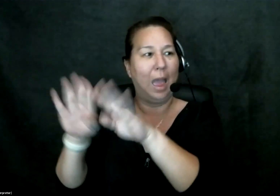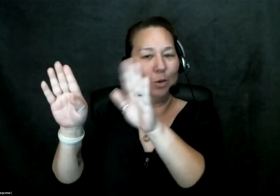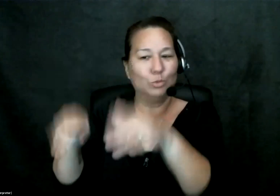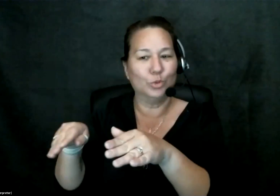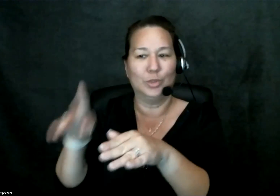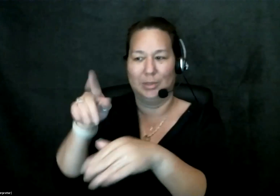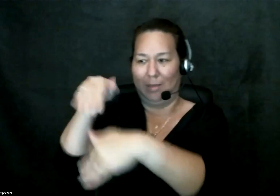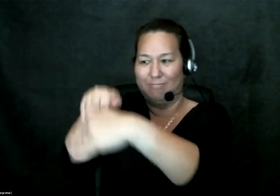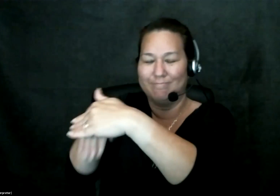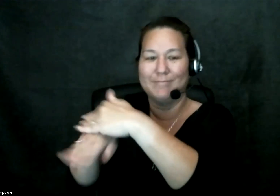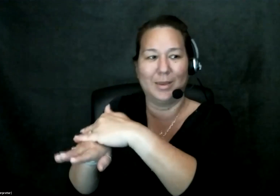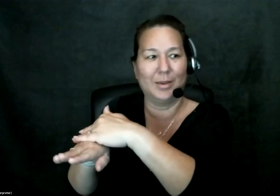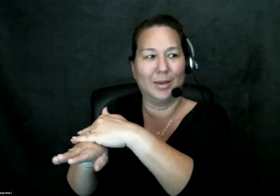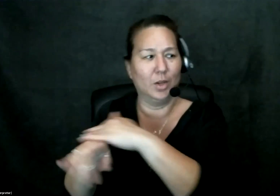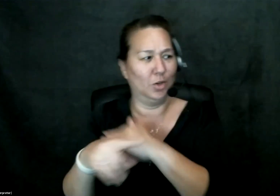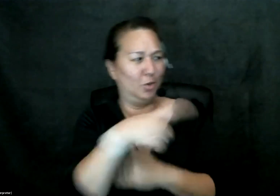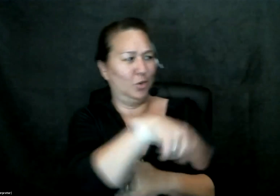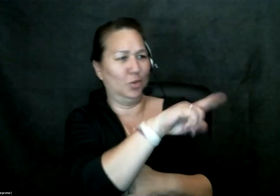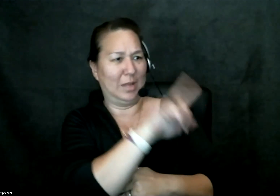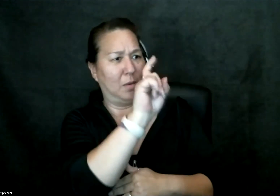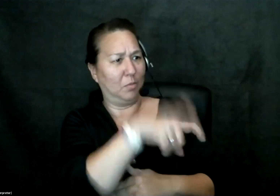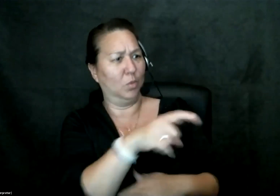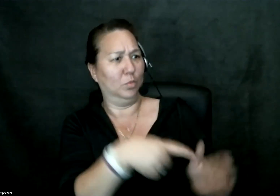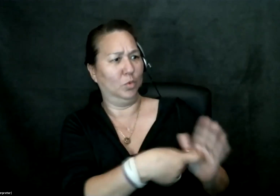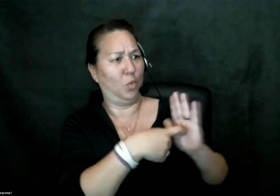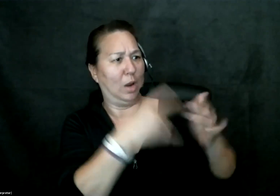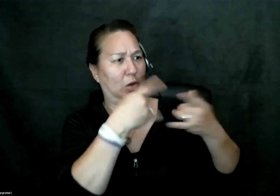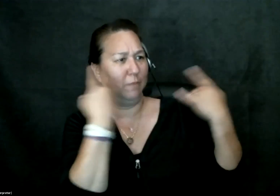or Dr. Hernandez, do you want to answer this question?